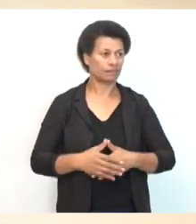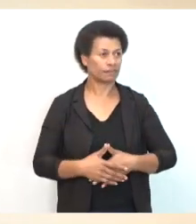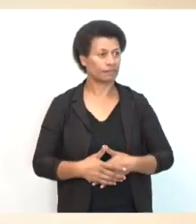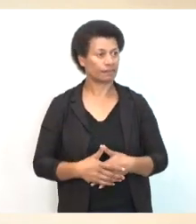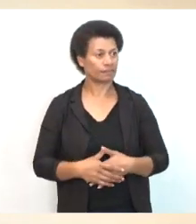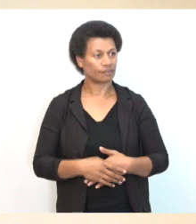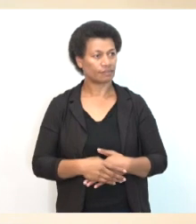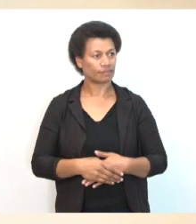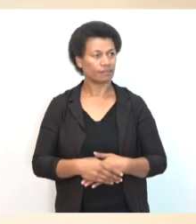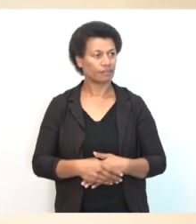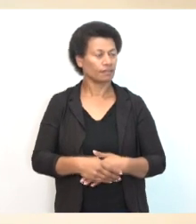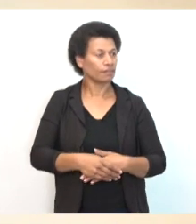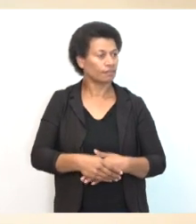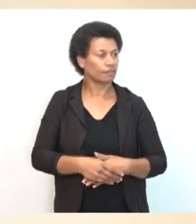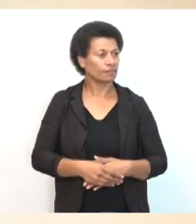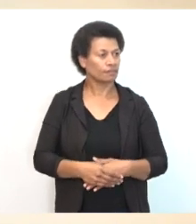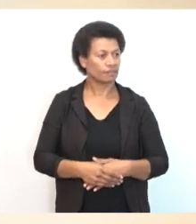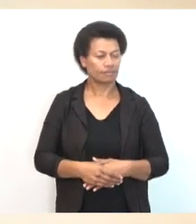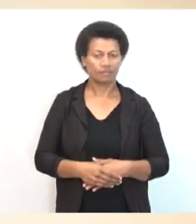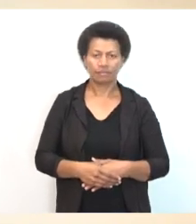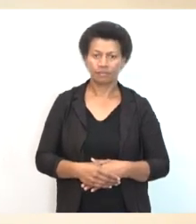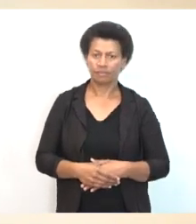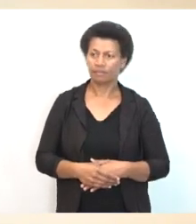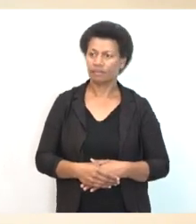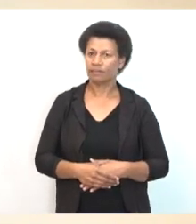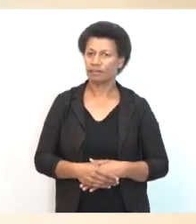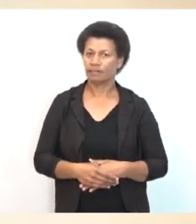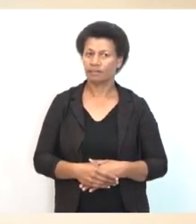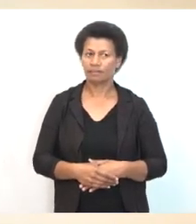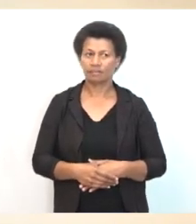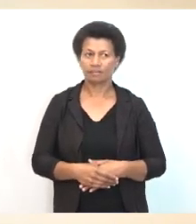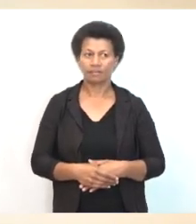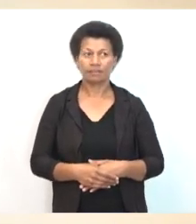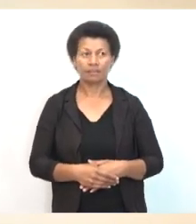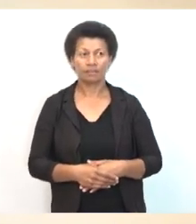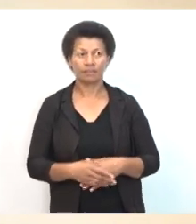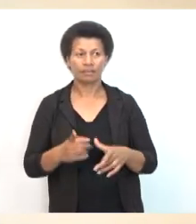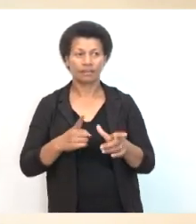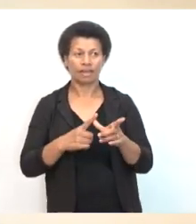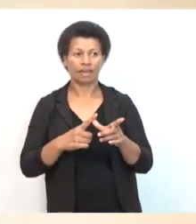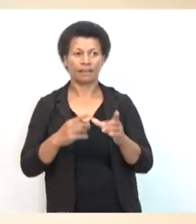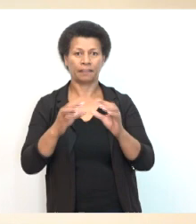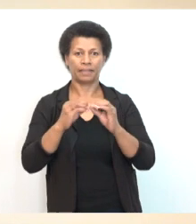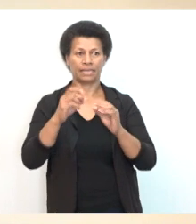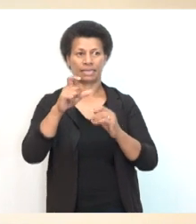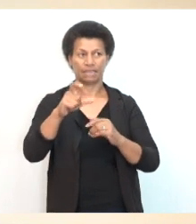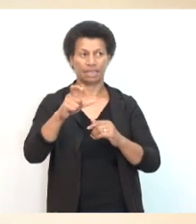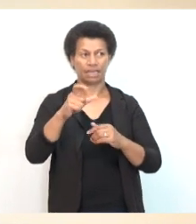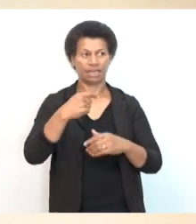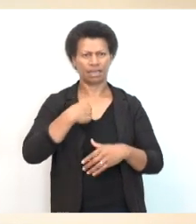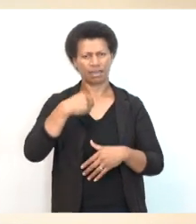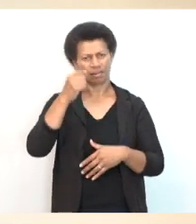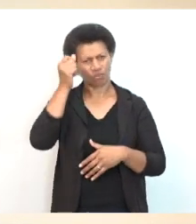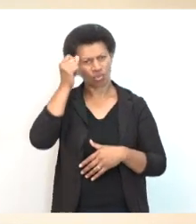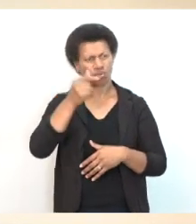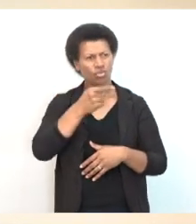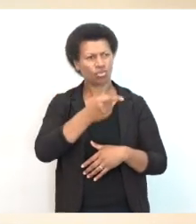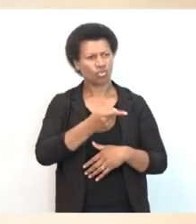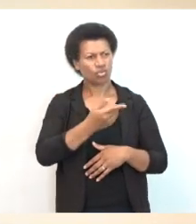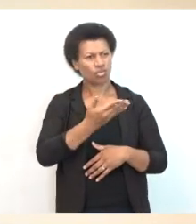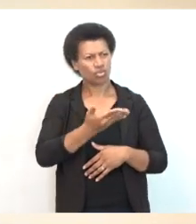between government and the FijiFirst Party on the daily running of government's affairs? I have